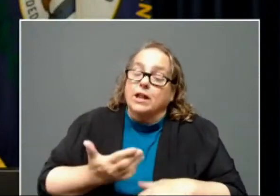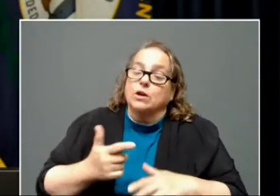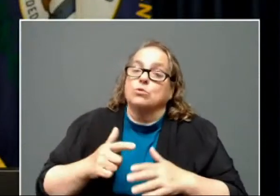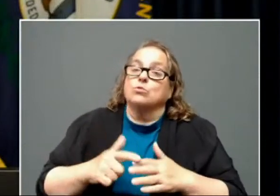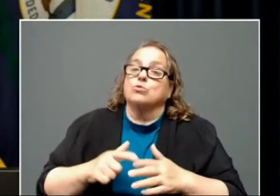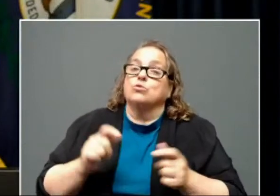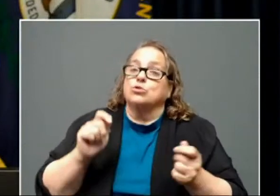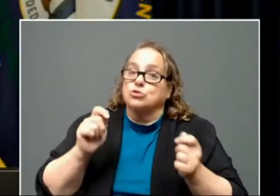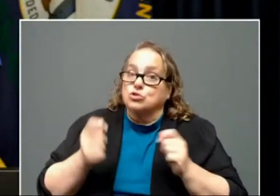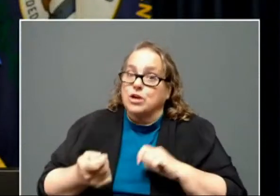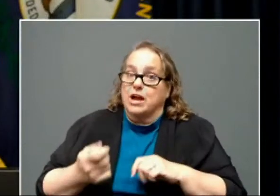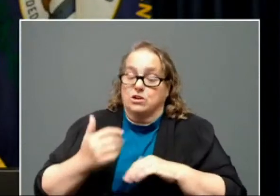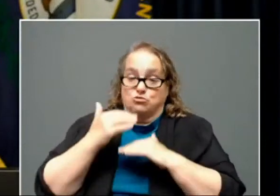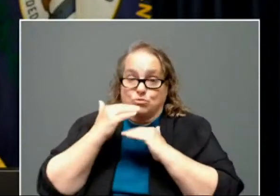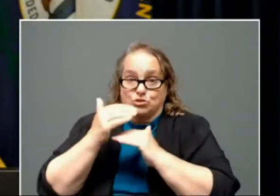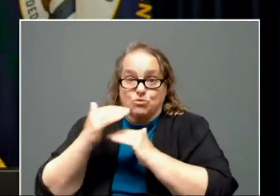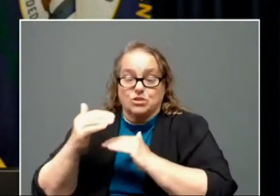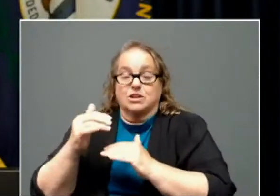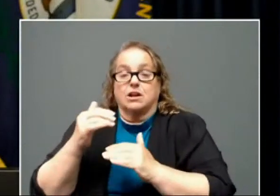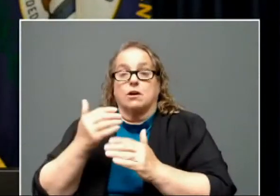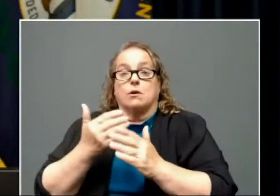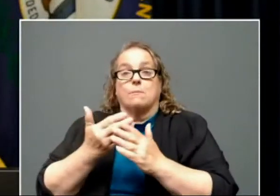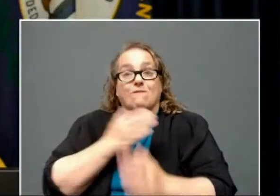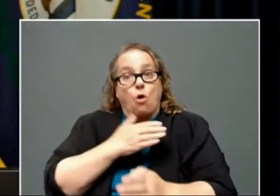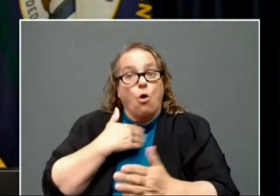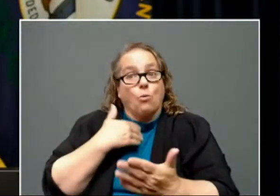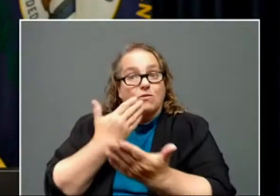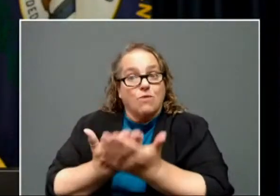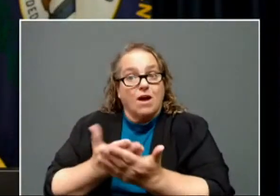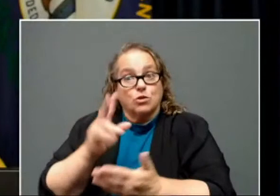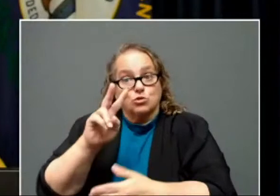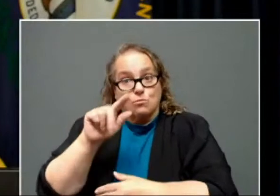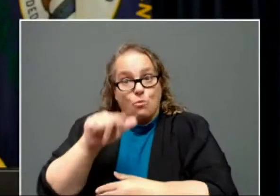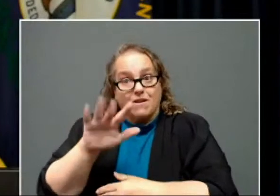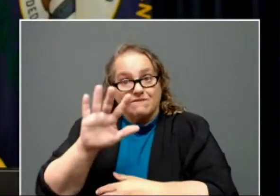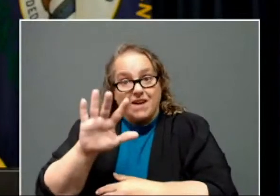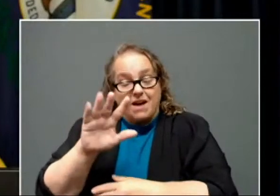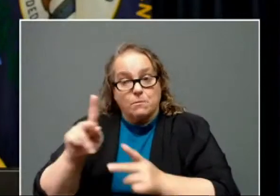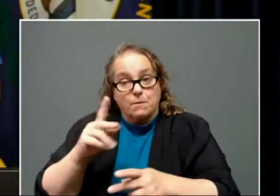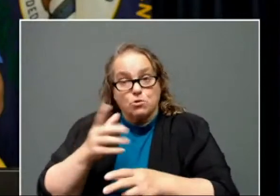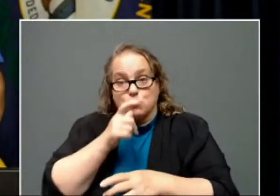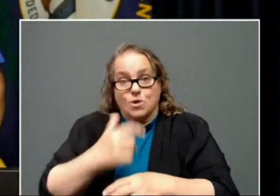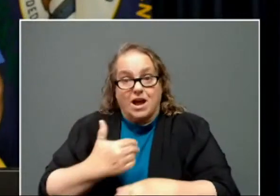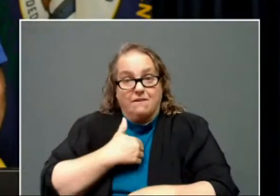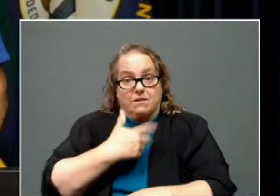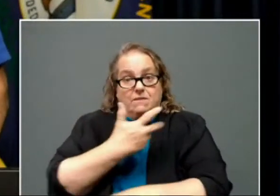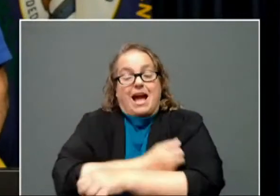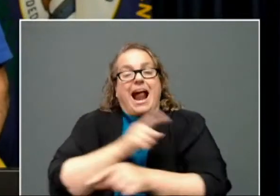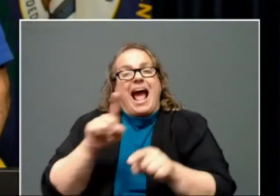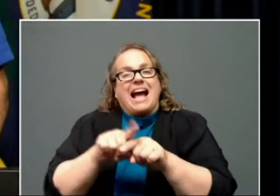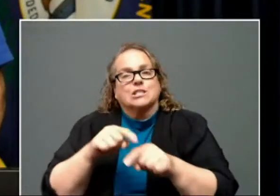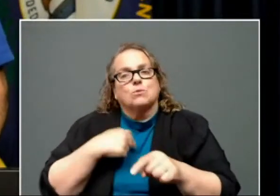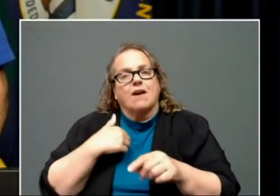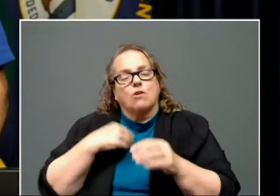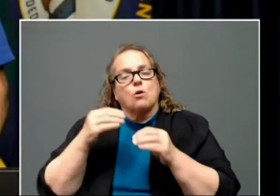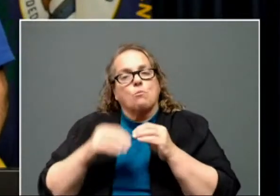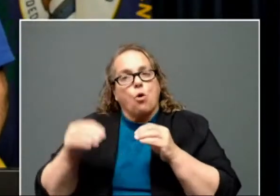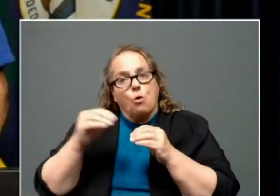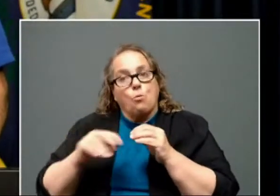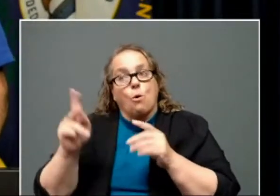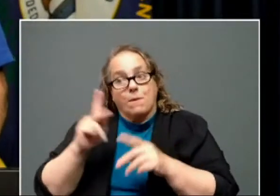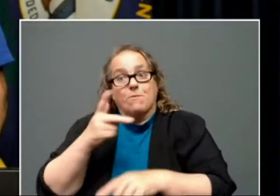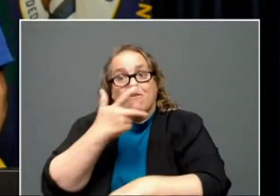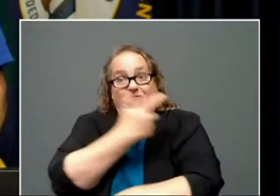we hit the 2.5, as things get, as we have more and more people vaccinated, and as we